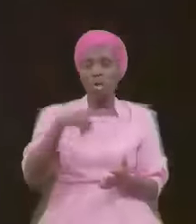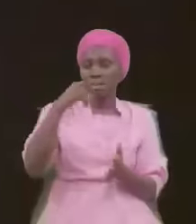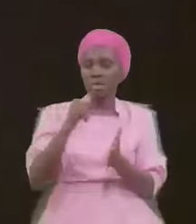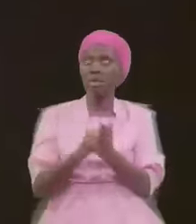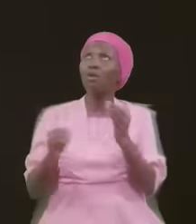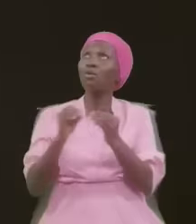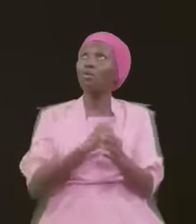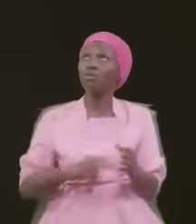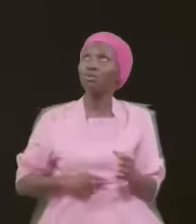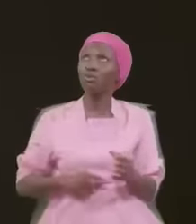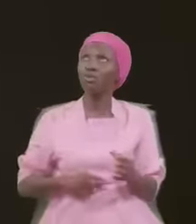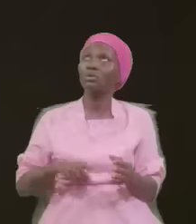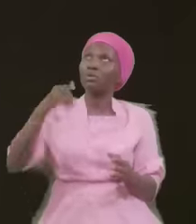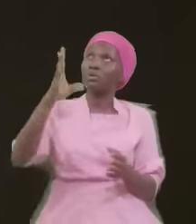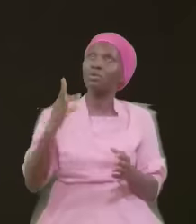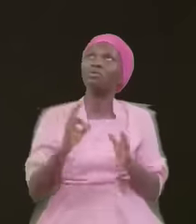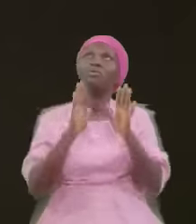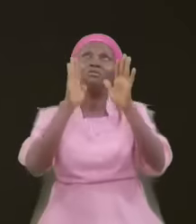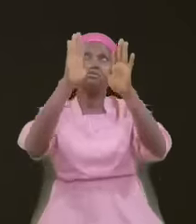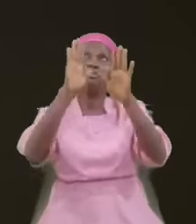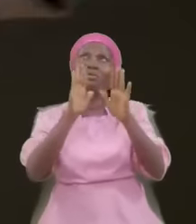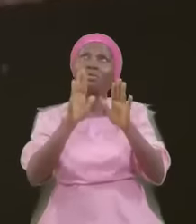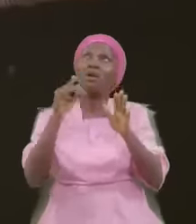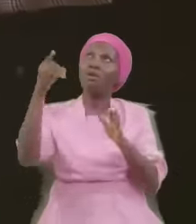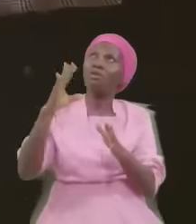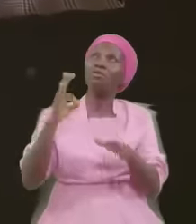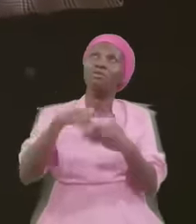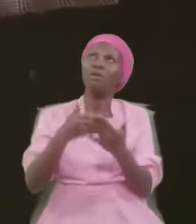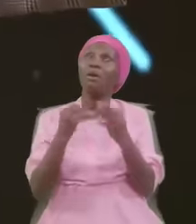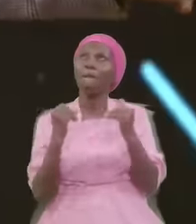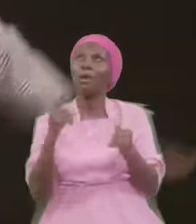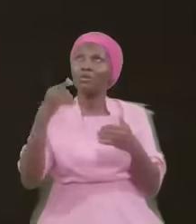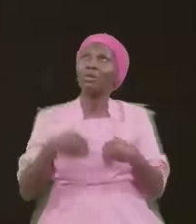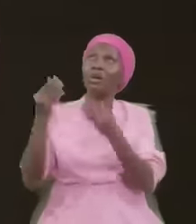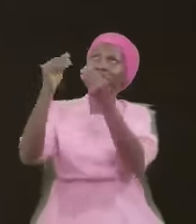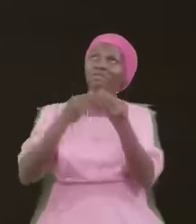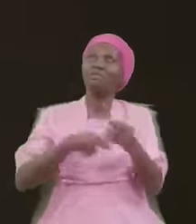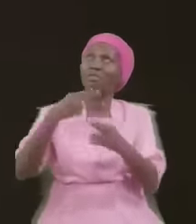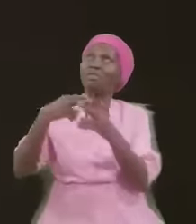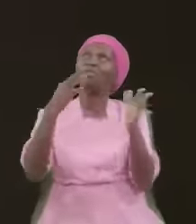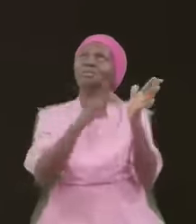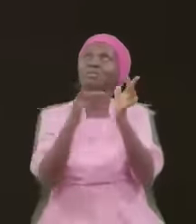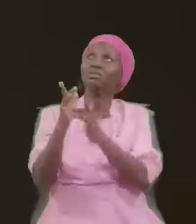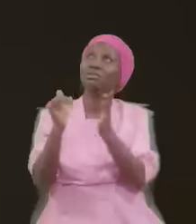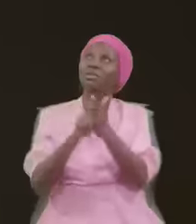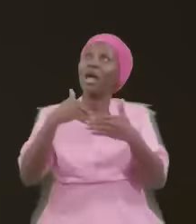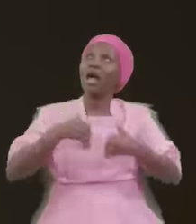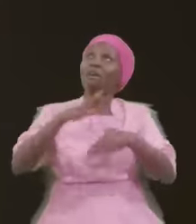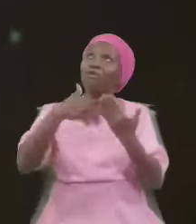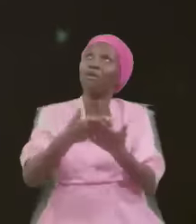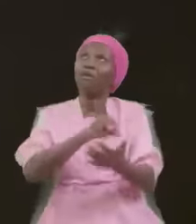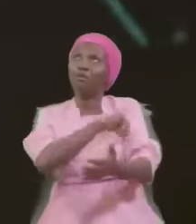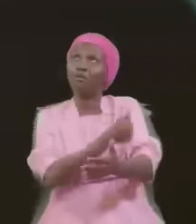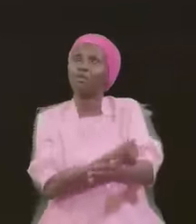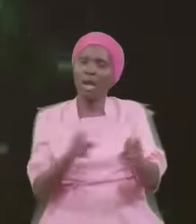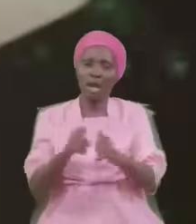you are, the God of wonders, the God of all power. You've given us the name Jesus that has all authority. As